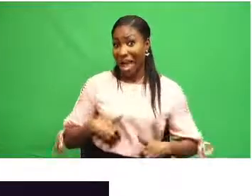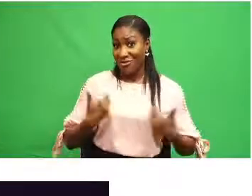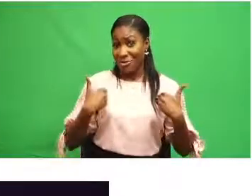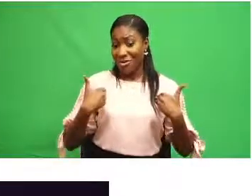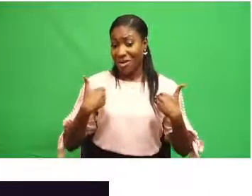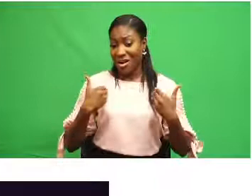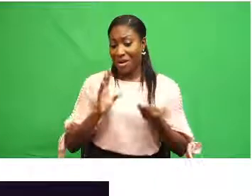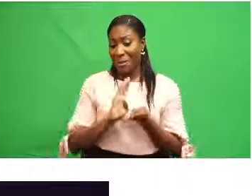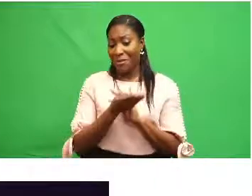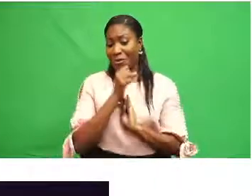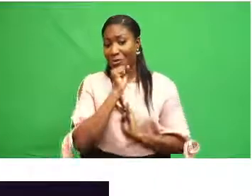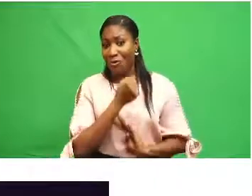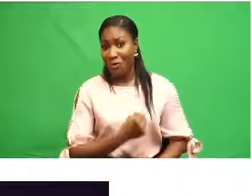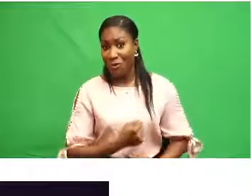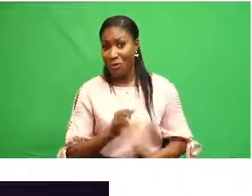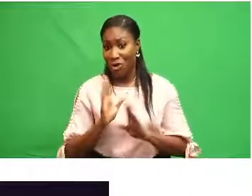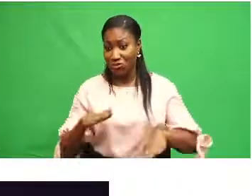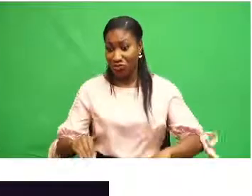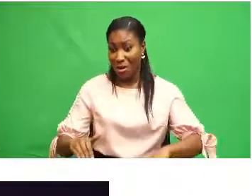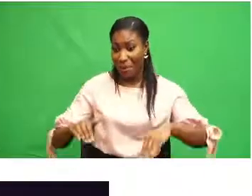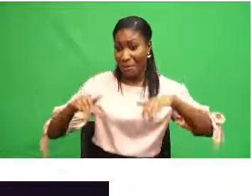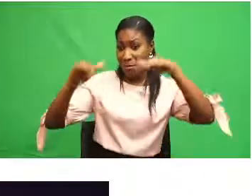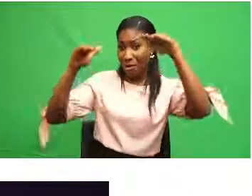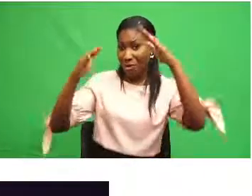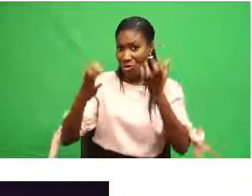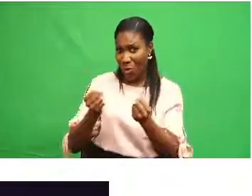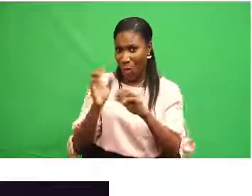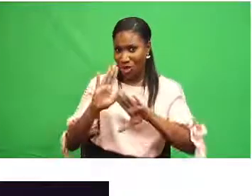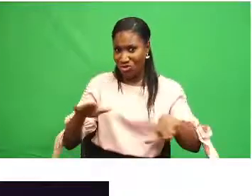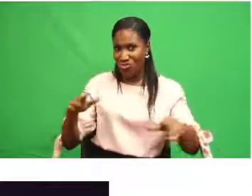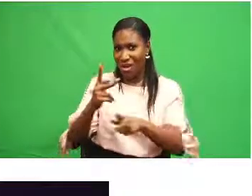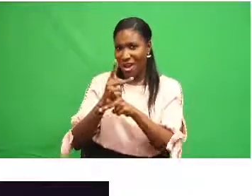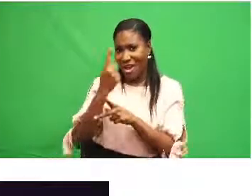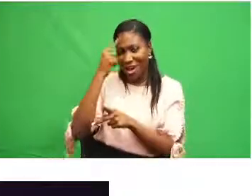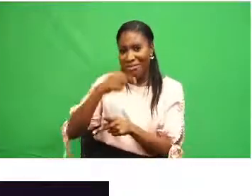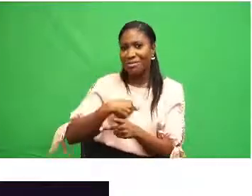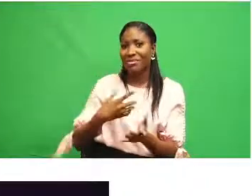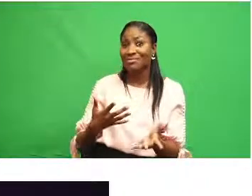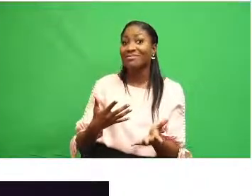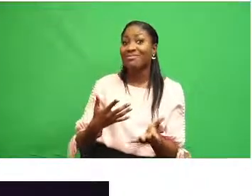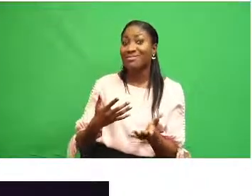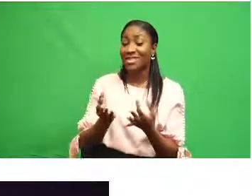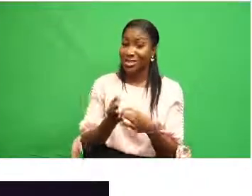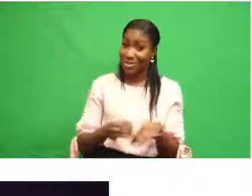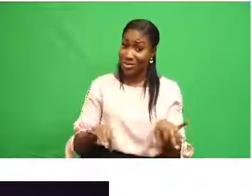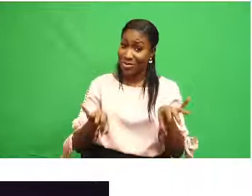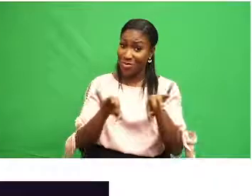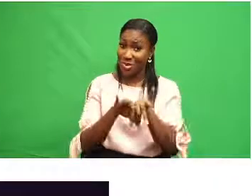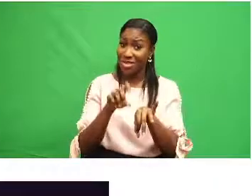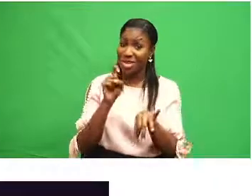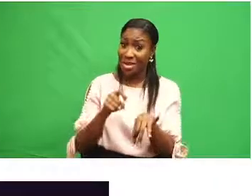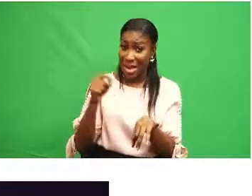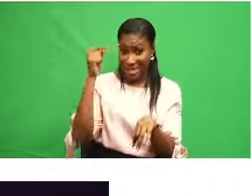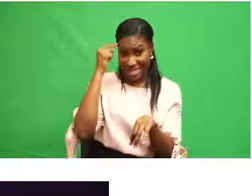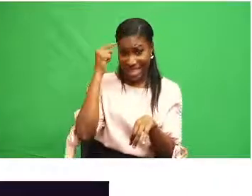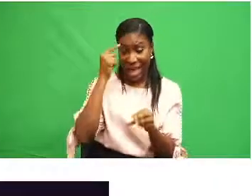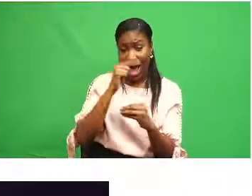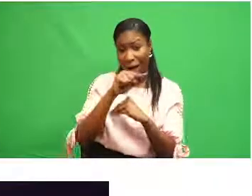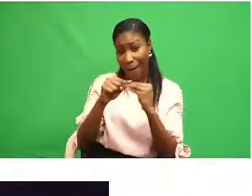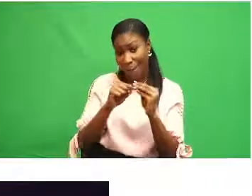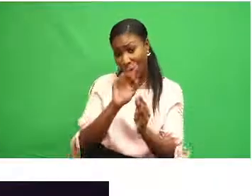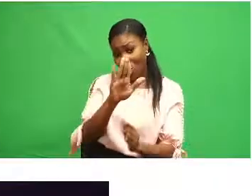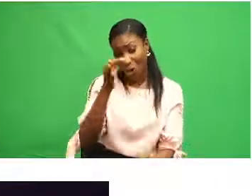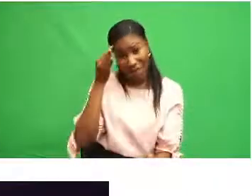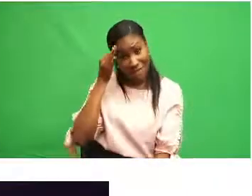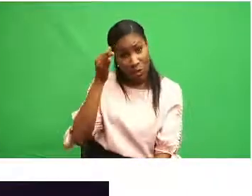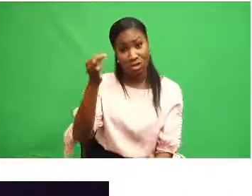same children to take care of us. It's important that we look at and consider our future, that what we